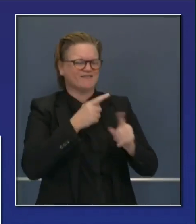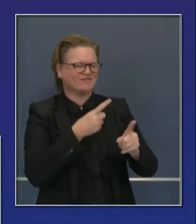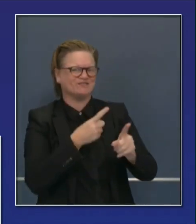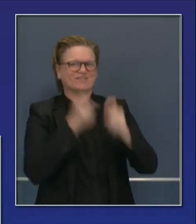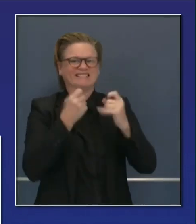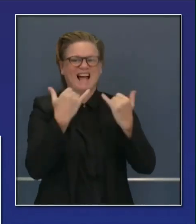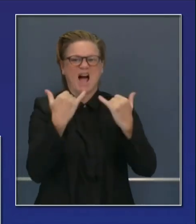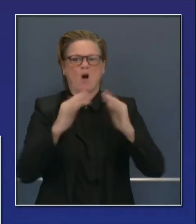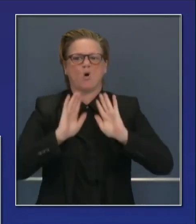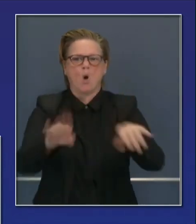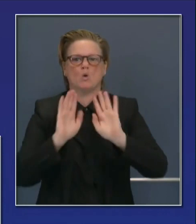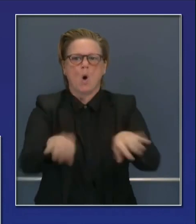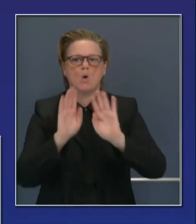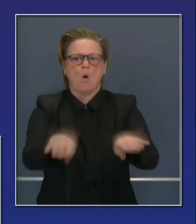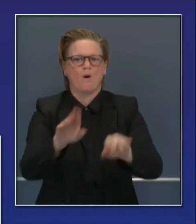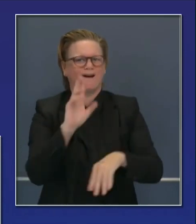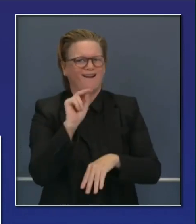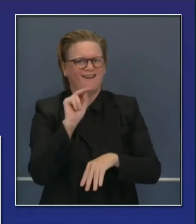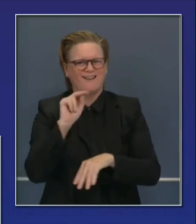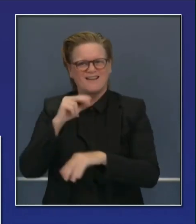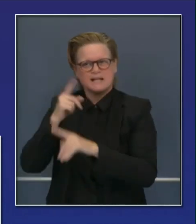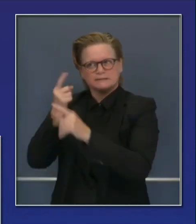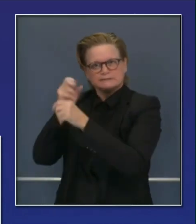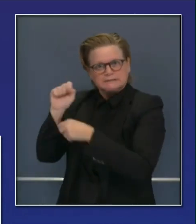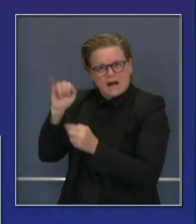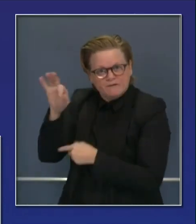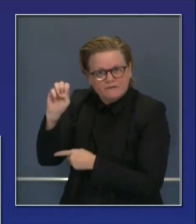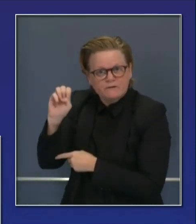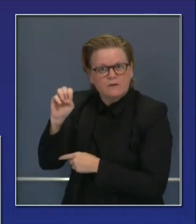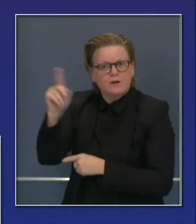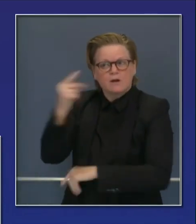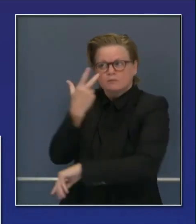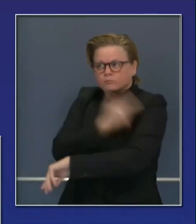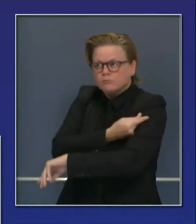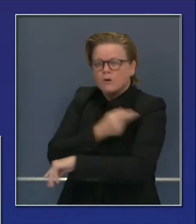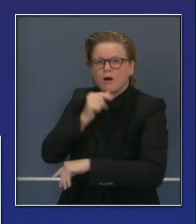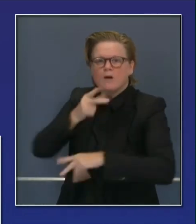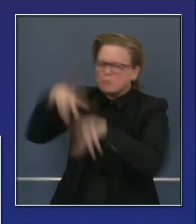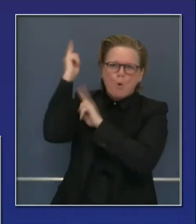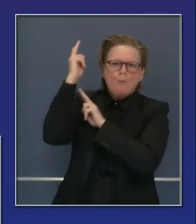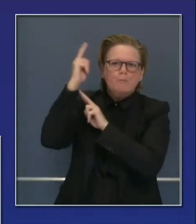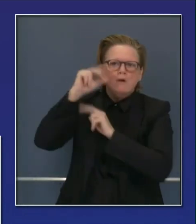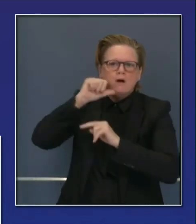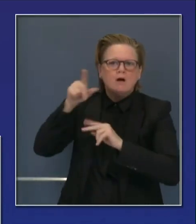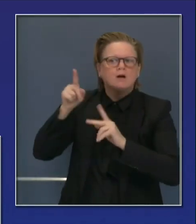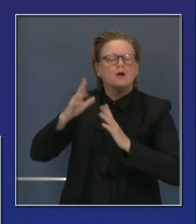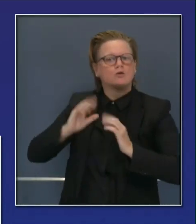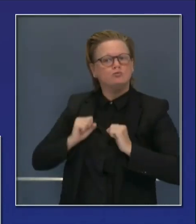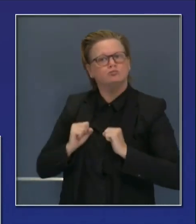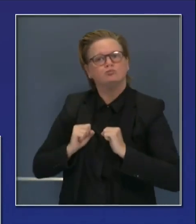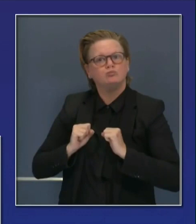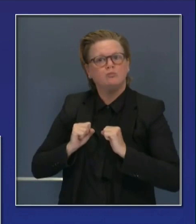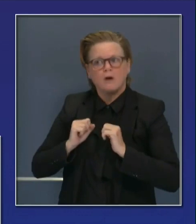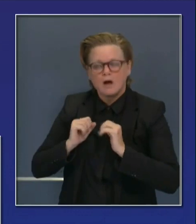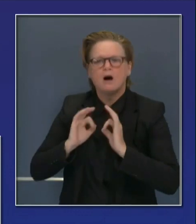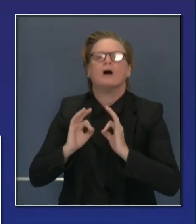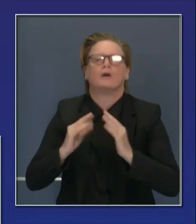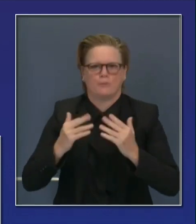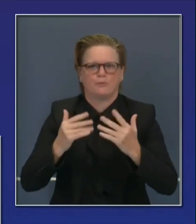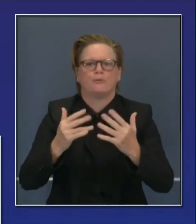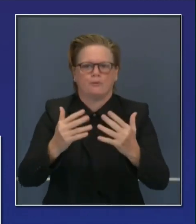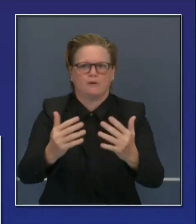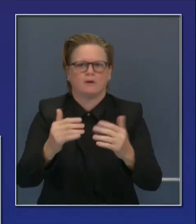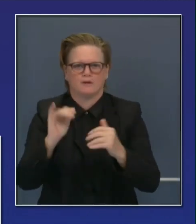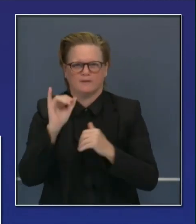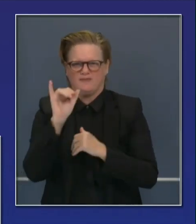most vulnerable. I should just note this. We will be very aggressive in making sure that those with